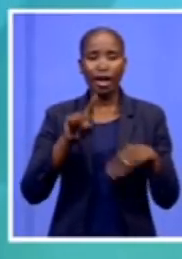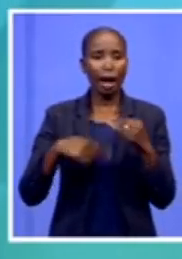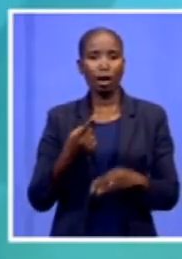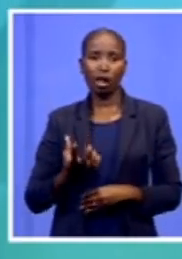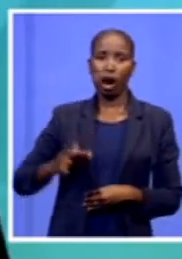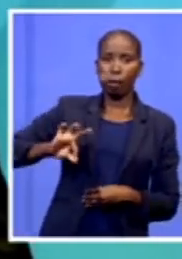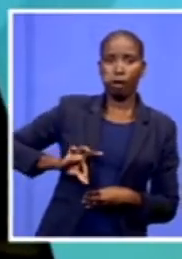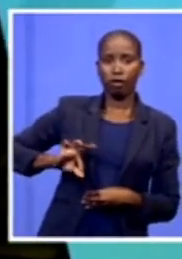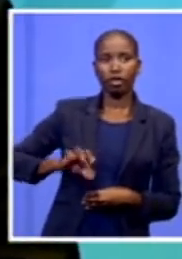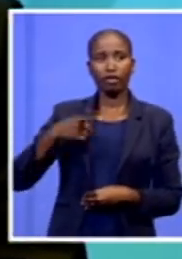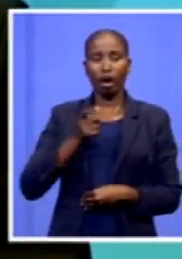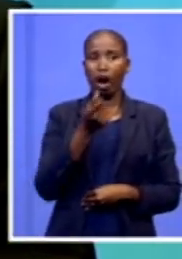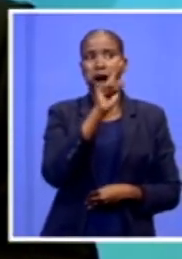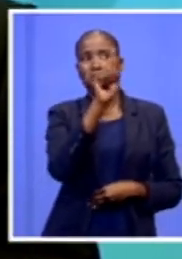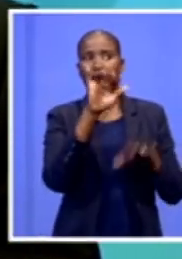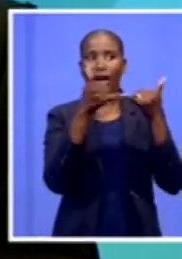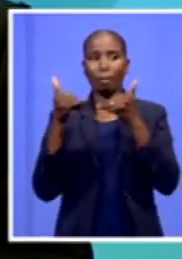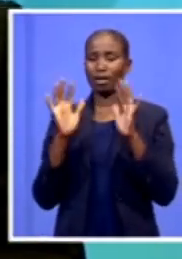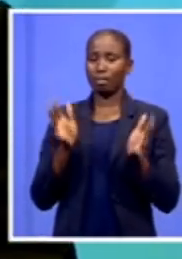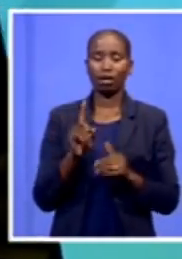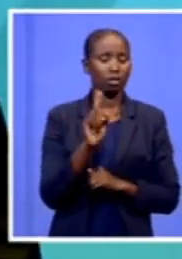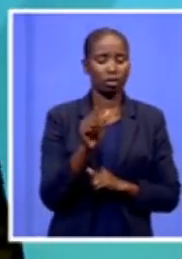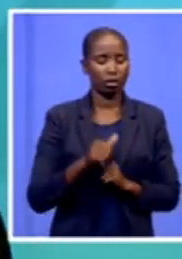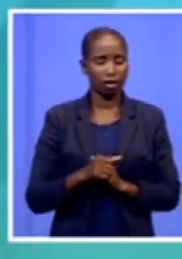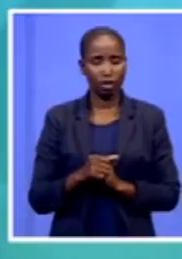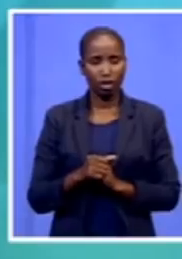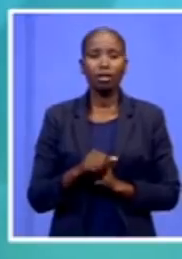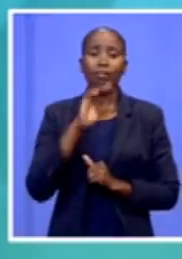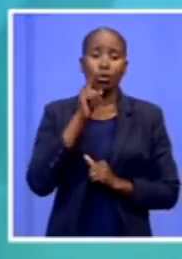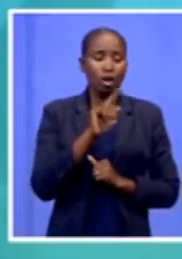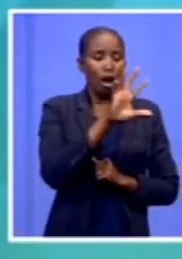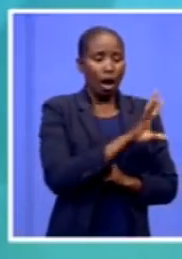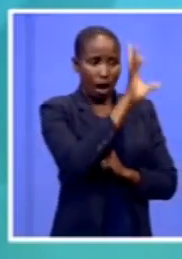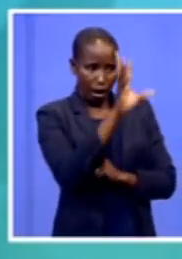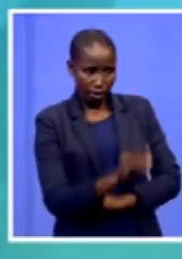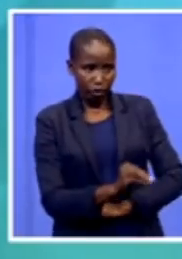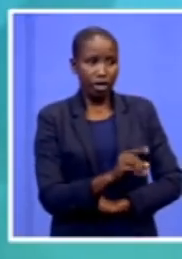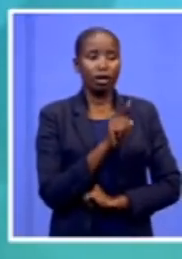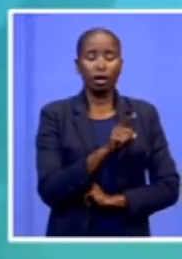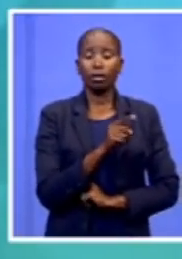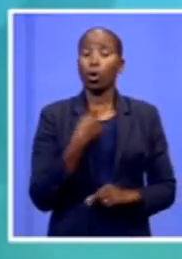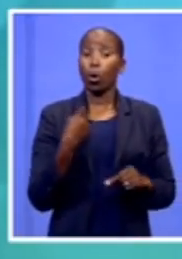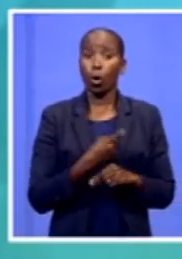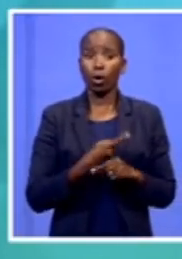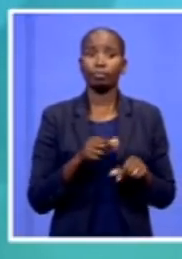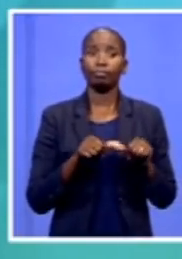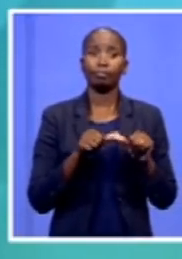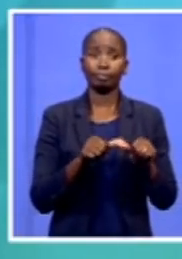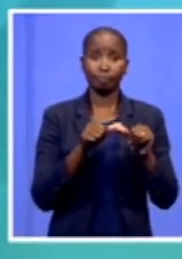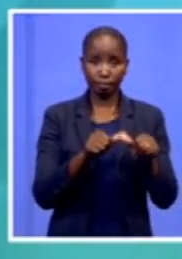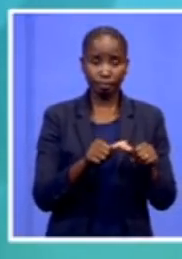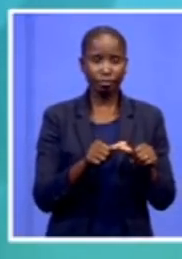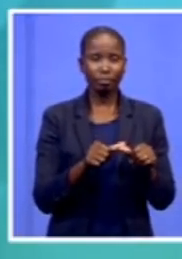is not acceptable that Africa is consistently at the back of the queue in relation